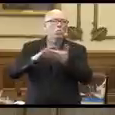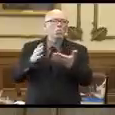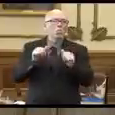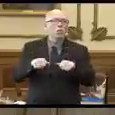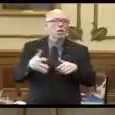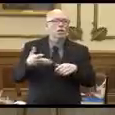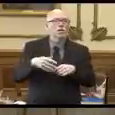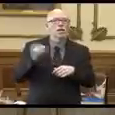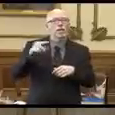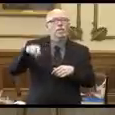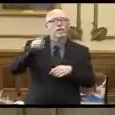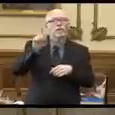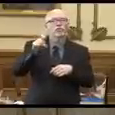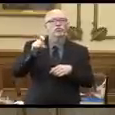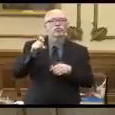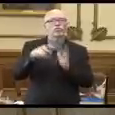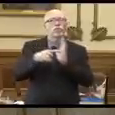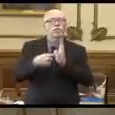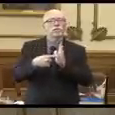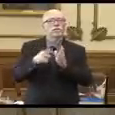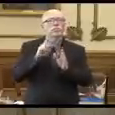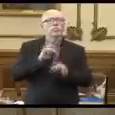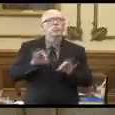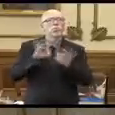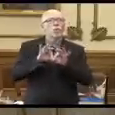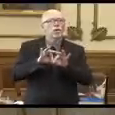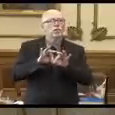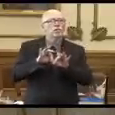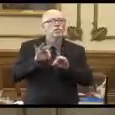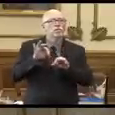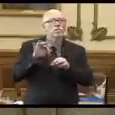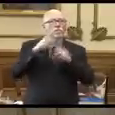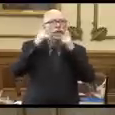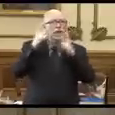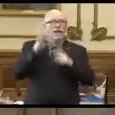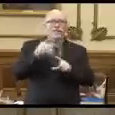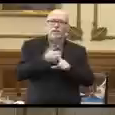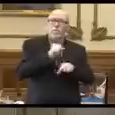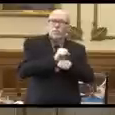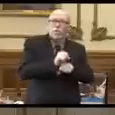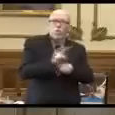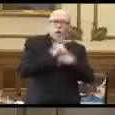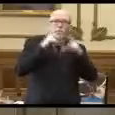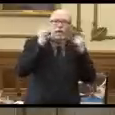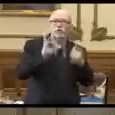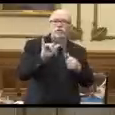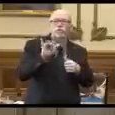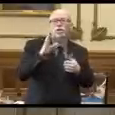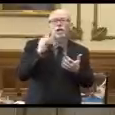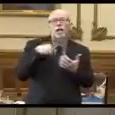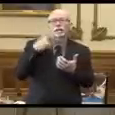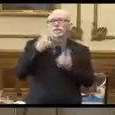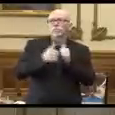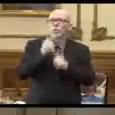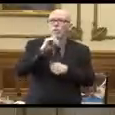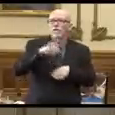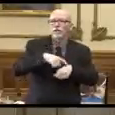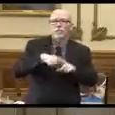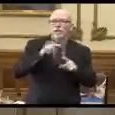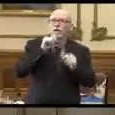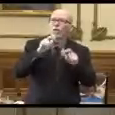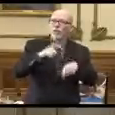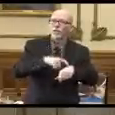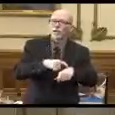that they should represent the importance of wearing a mask themselves by being masked. And that's what I see most of the time, but not all of the